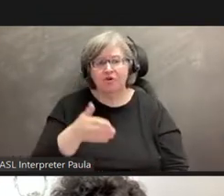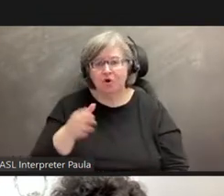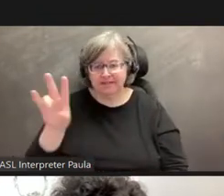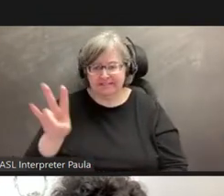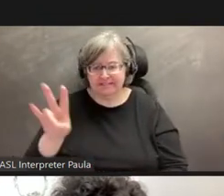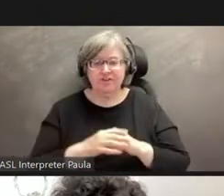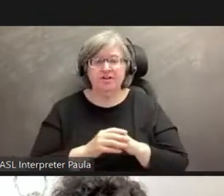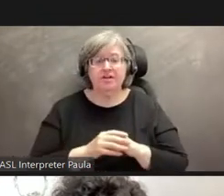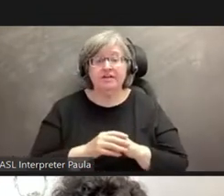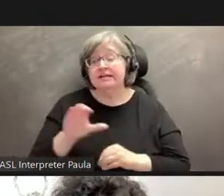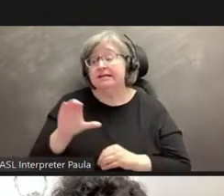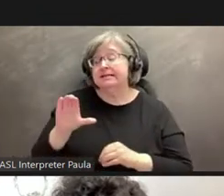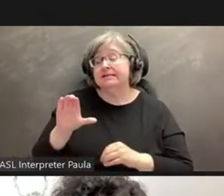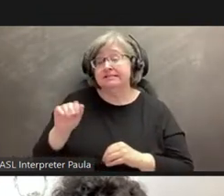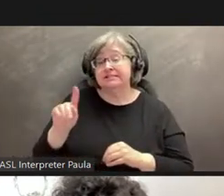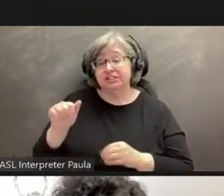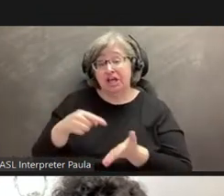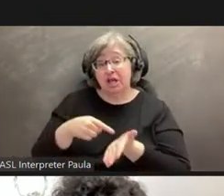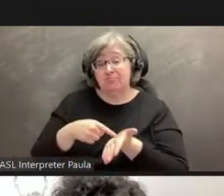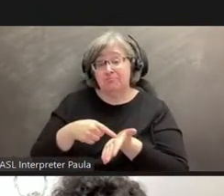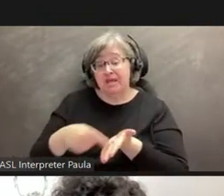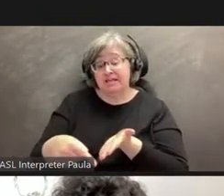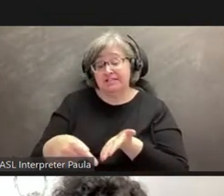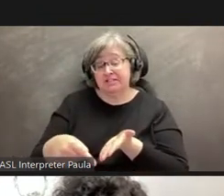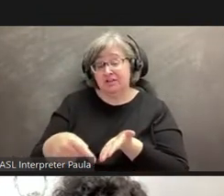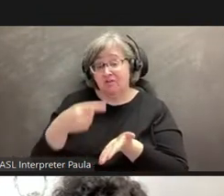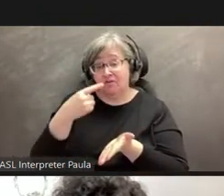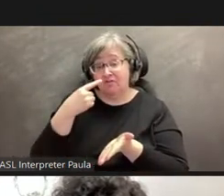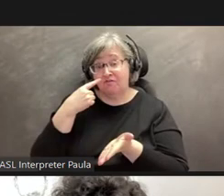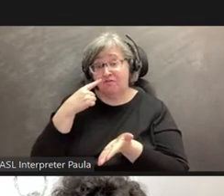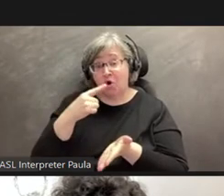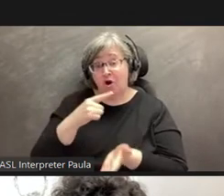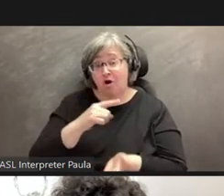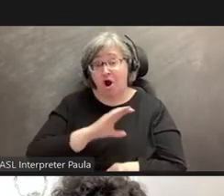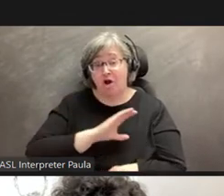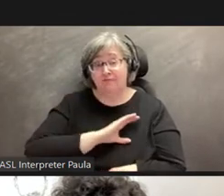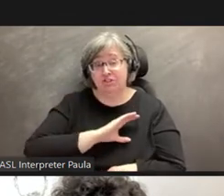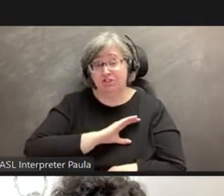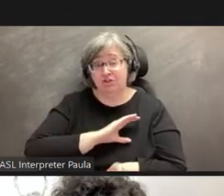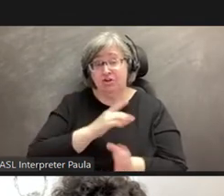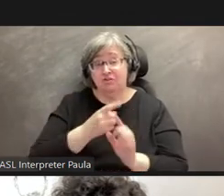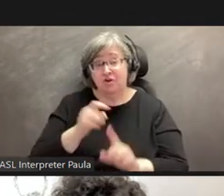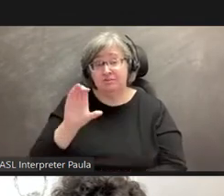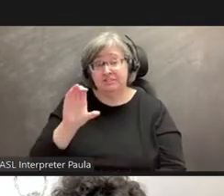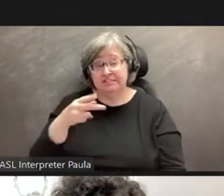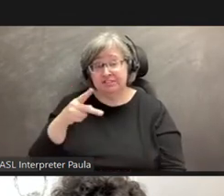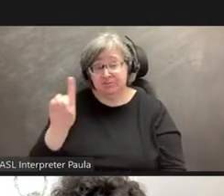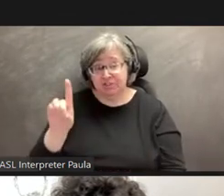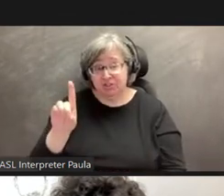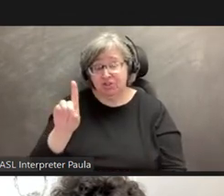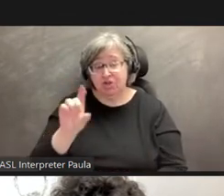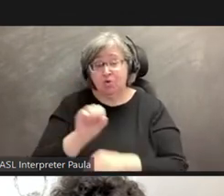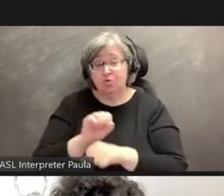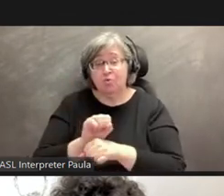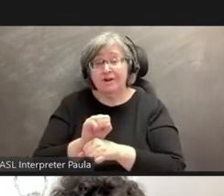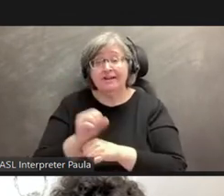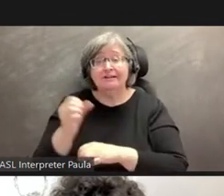CTA supply or pays for officers from the Chicago Police Department working their days